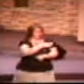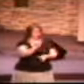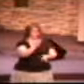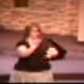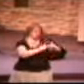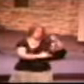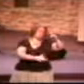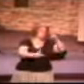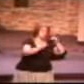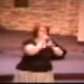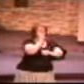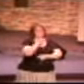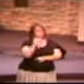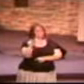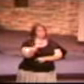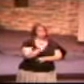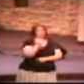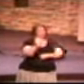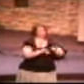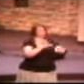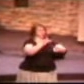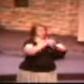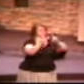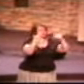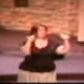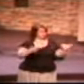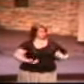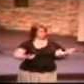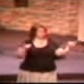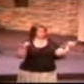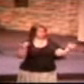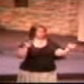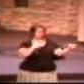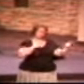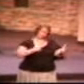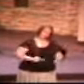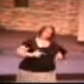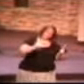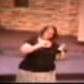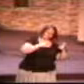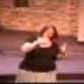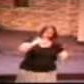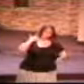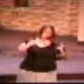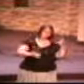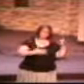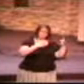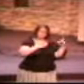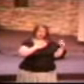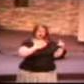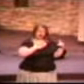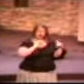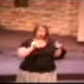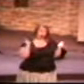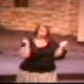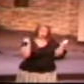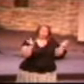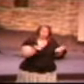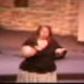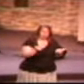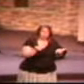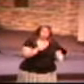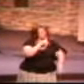Jesus is all the world to me my life my joy my all